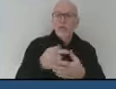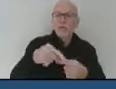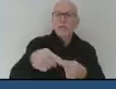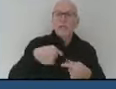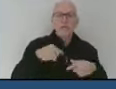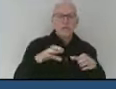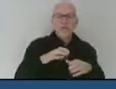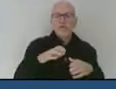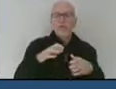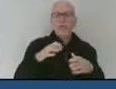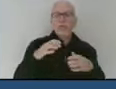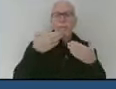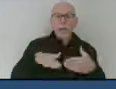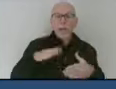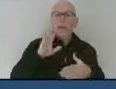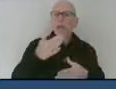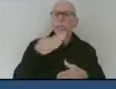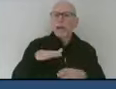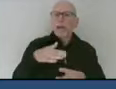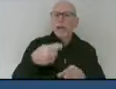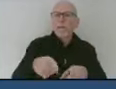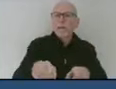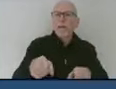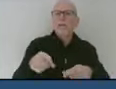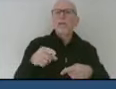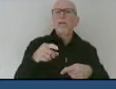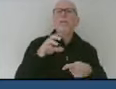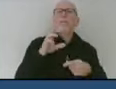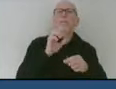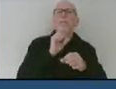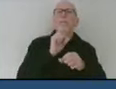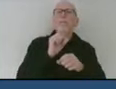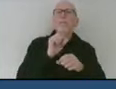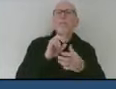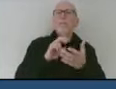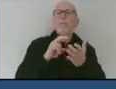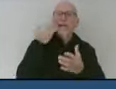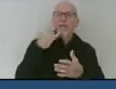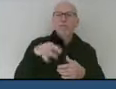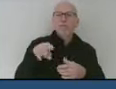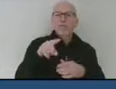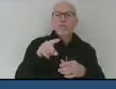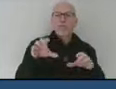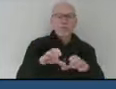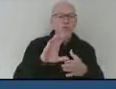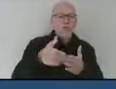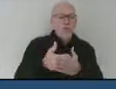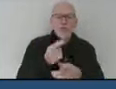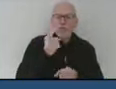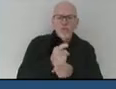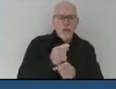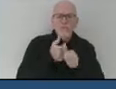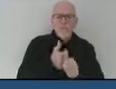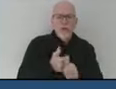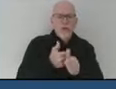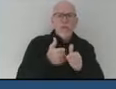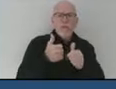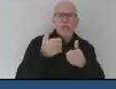downstream effects from practicing all the best protocol out there is